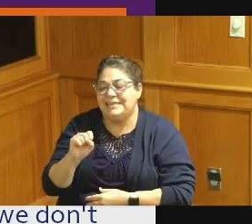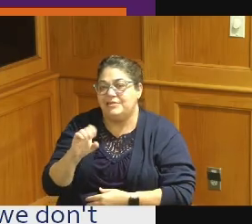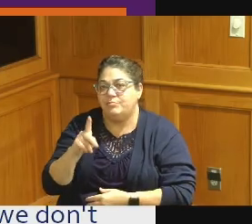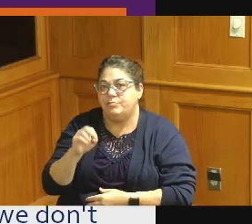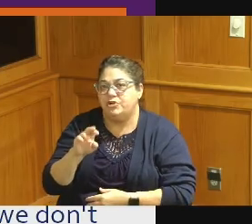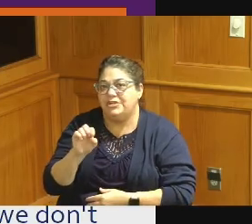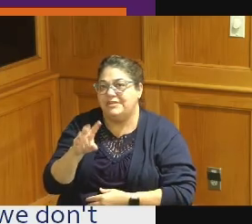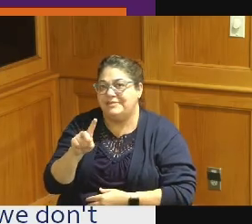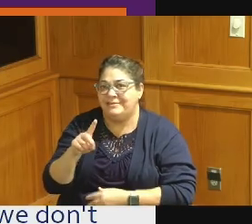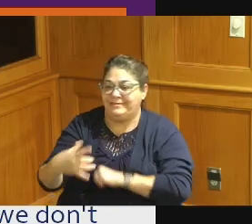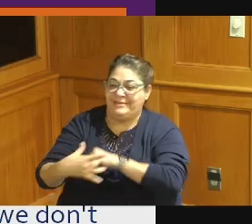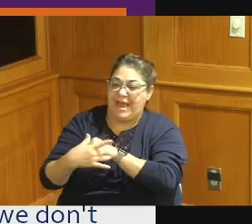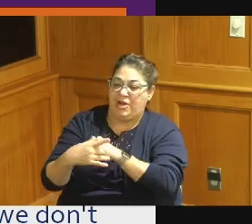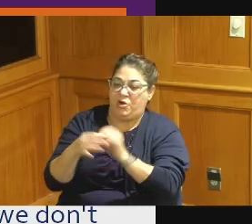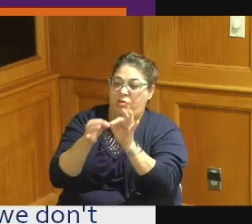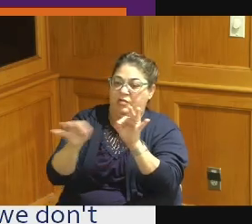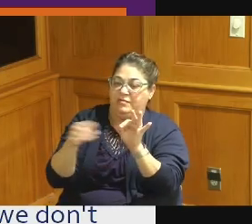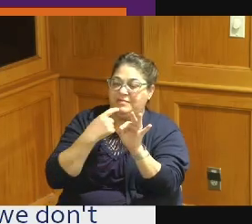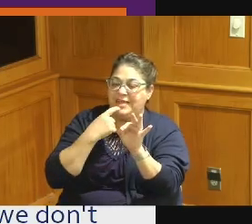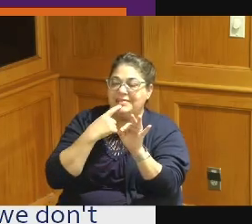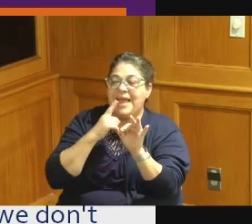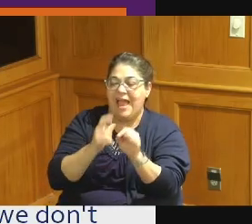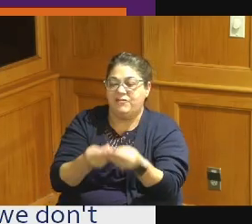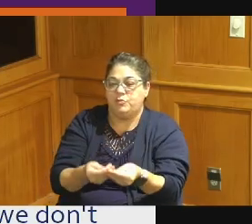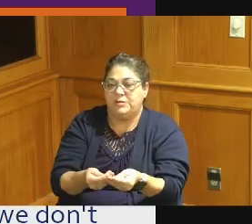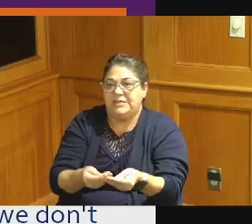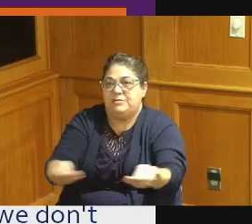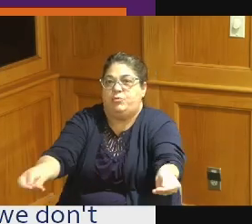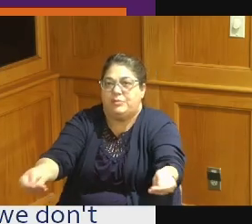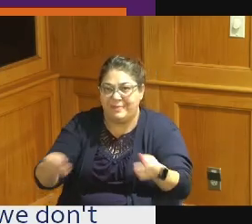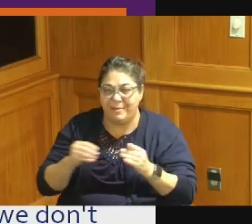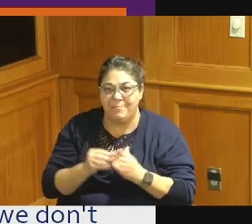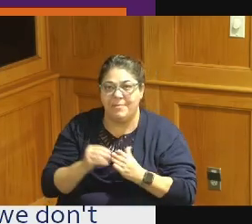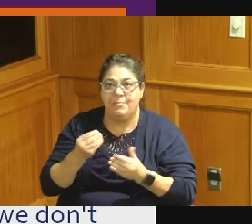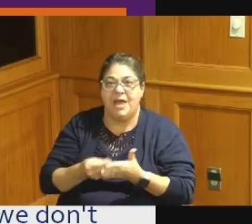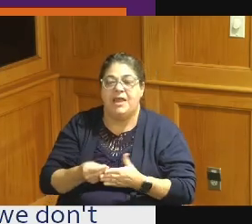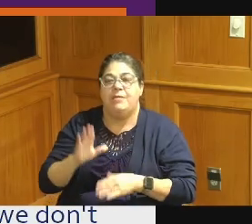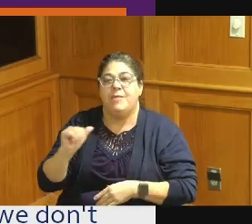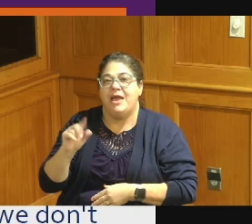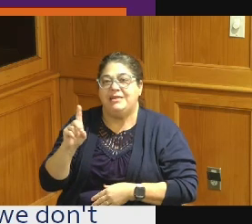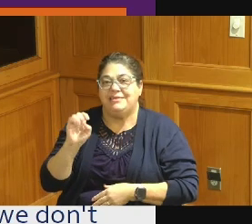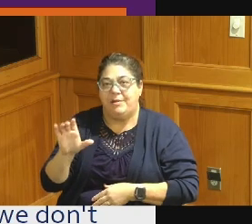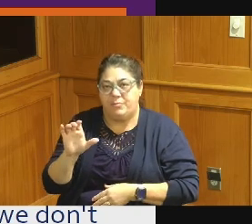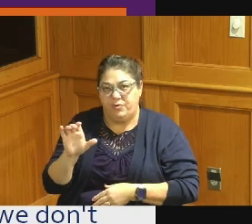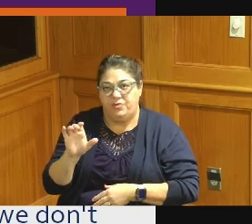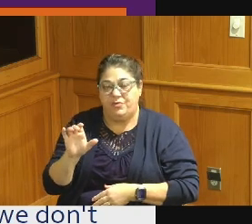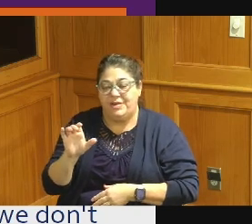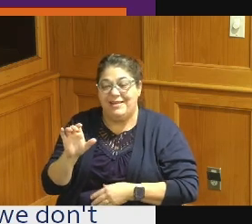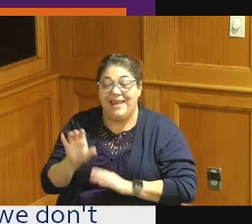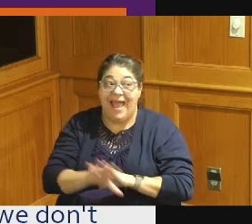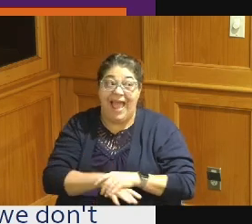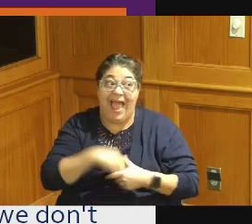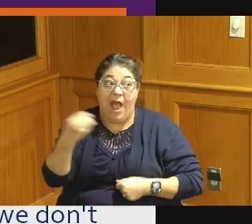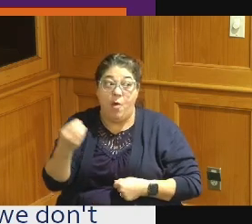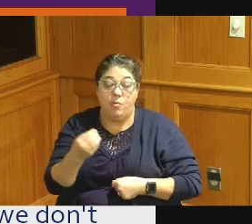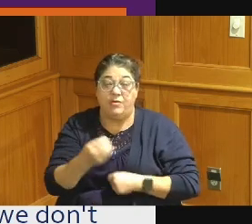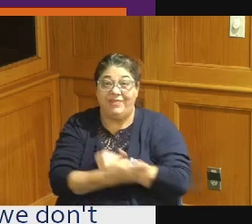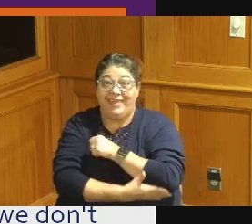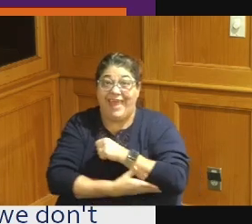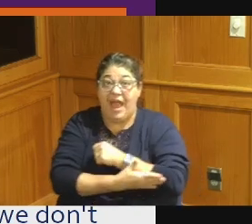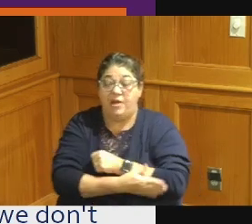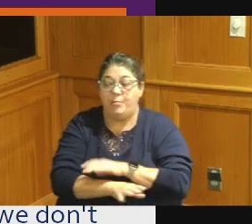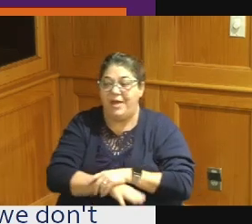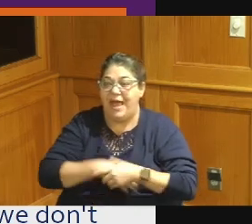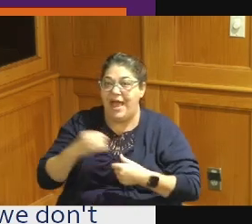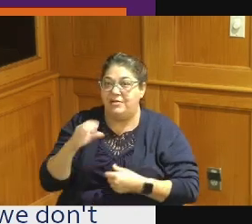code, by the end of December. And that means actually sort of out, not just out of the county, but out of CDF